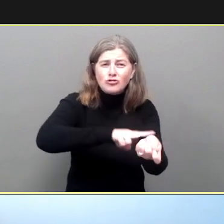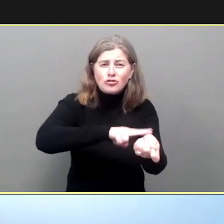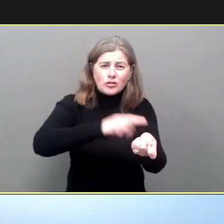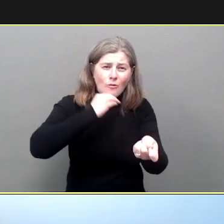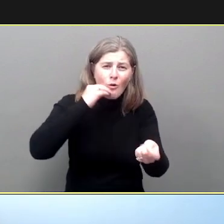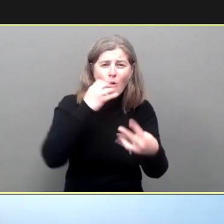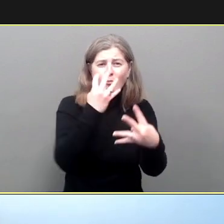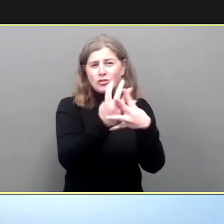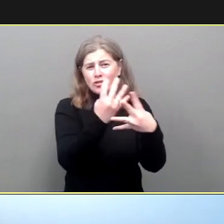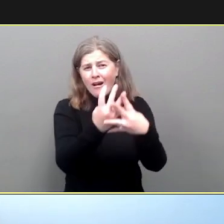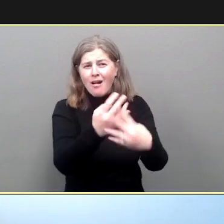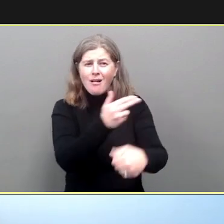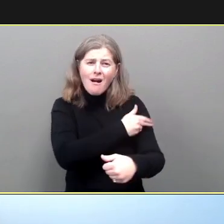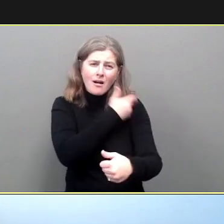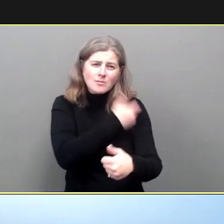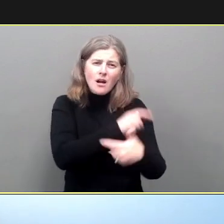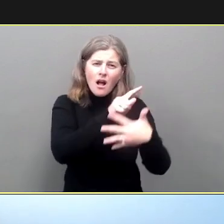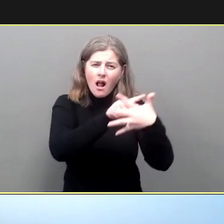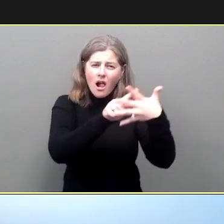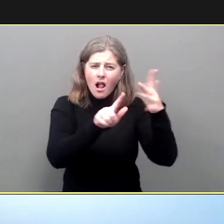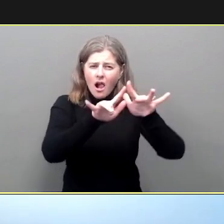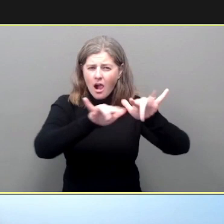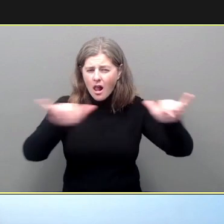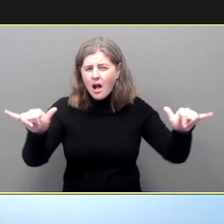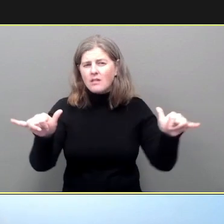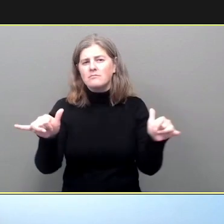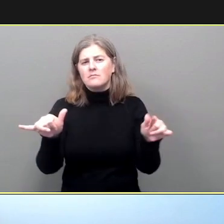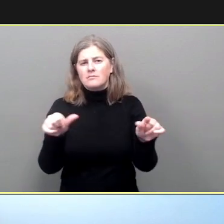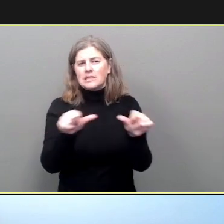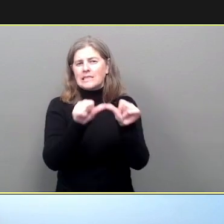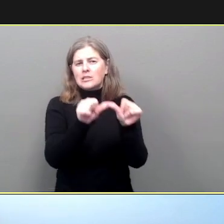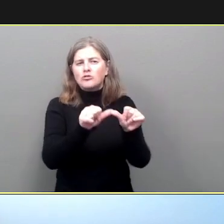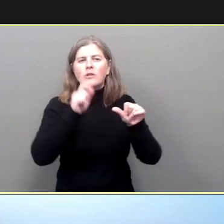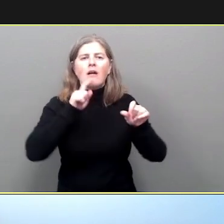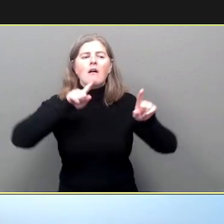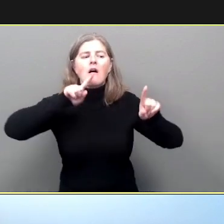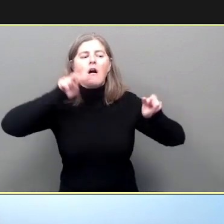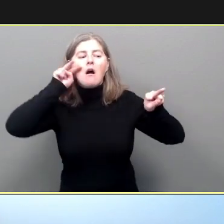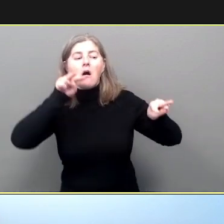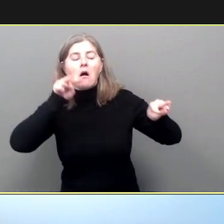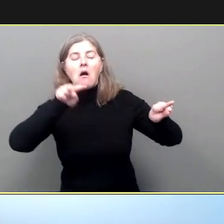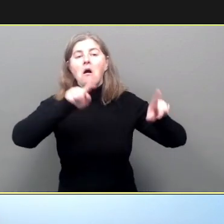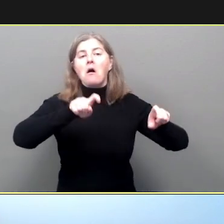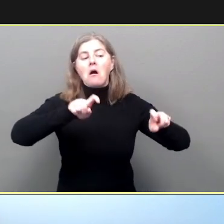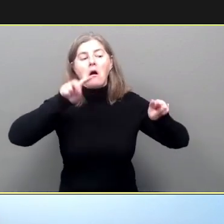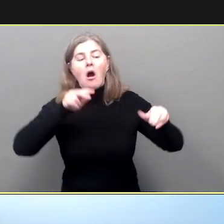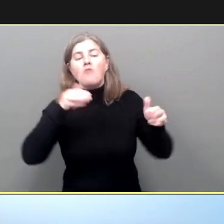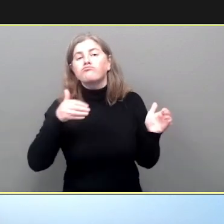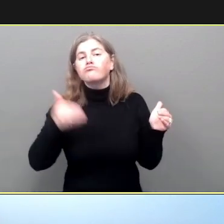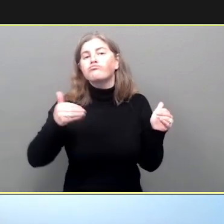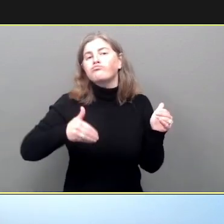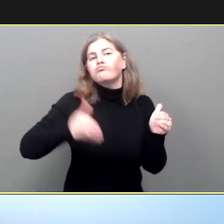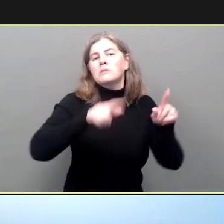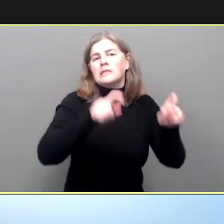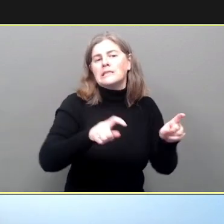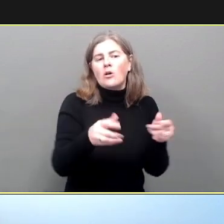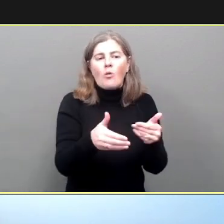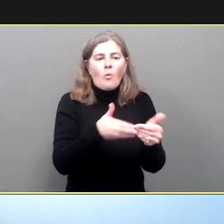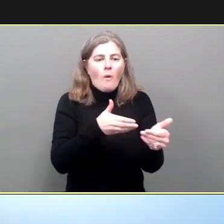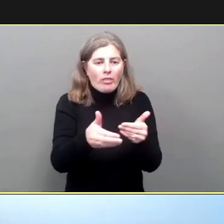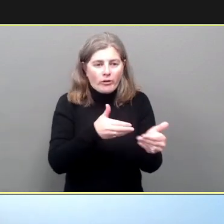center, correctional facility. We want to continue this surveillance testing or regular testing, whether you